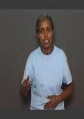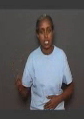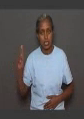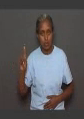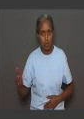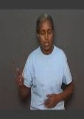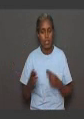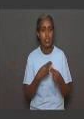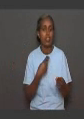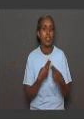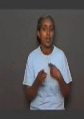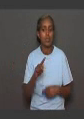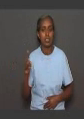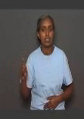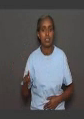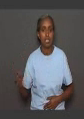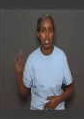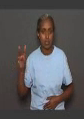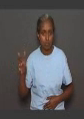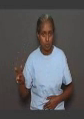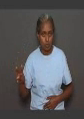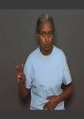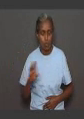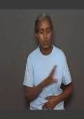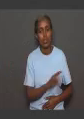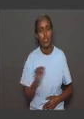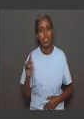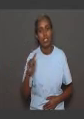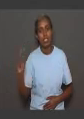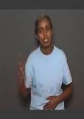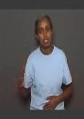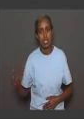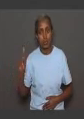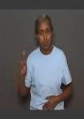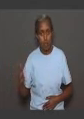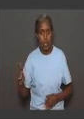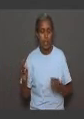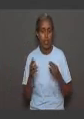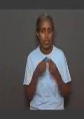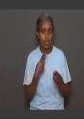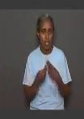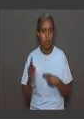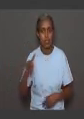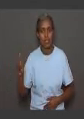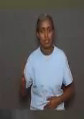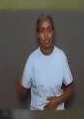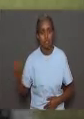Z1 times Z2 and Z1 times